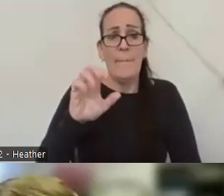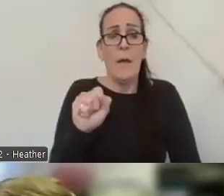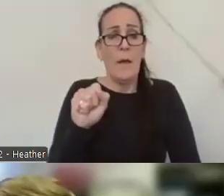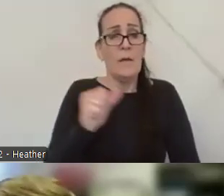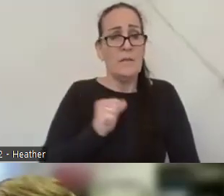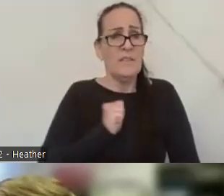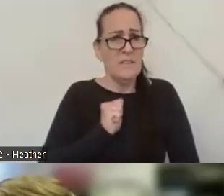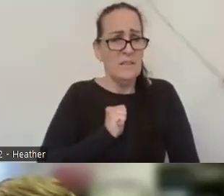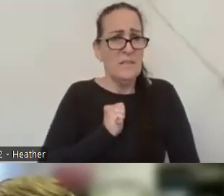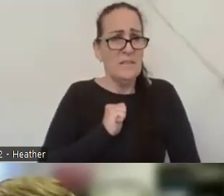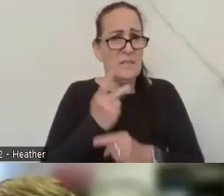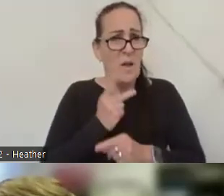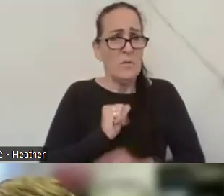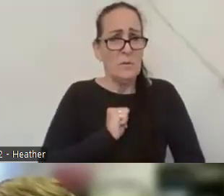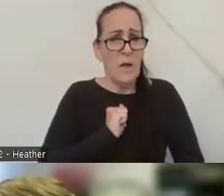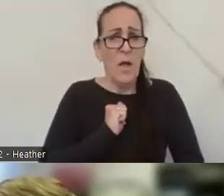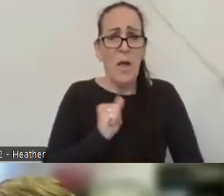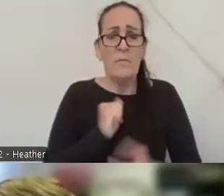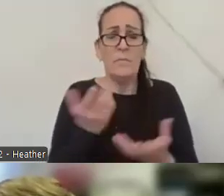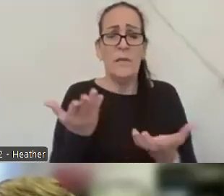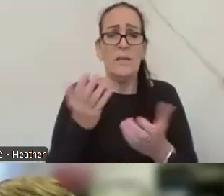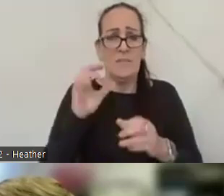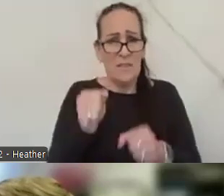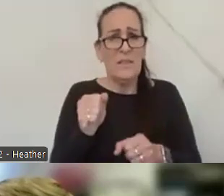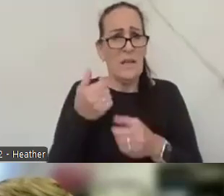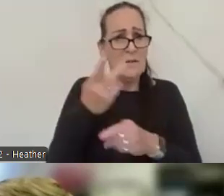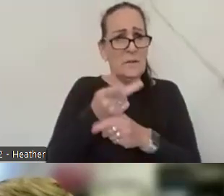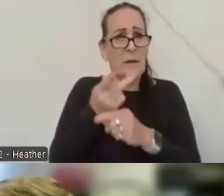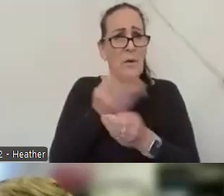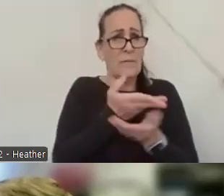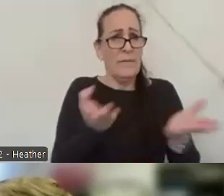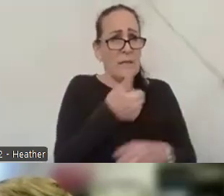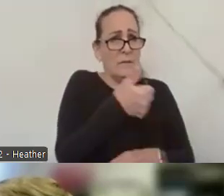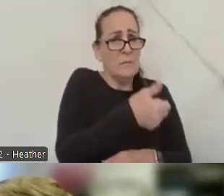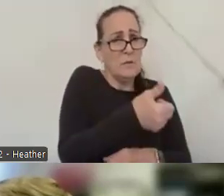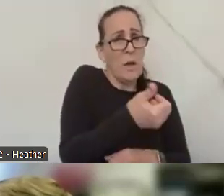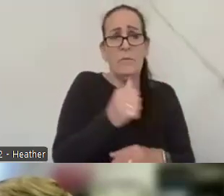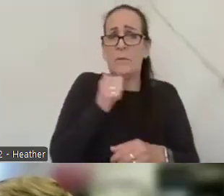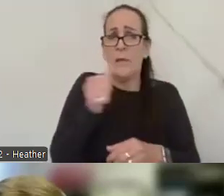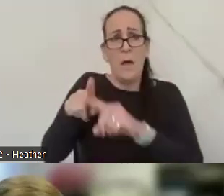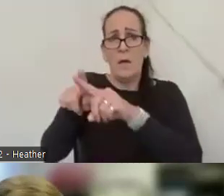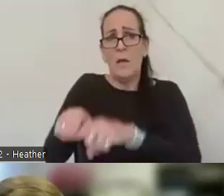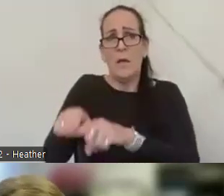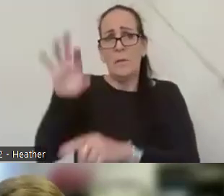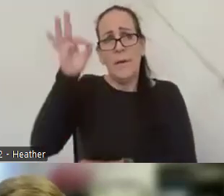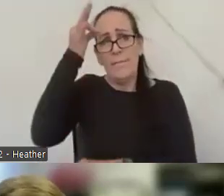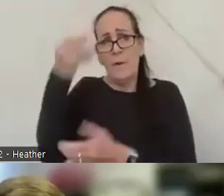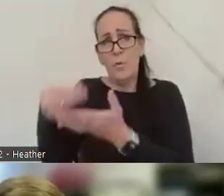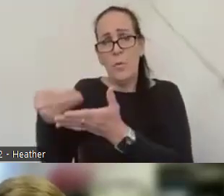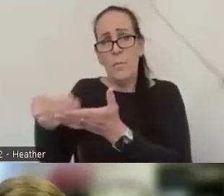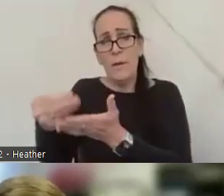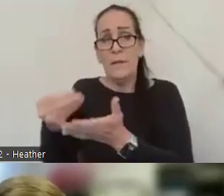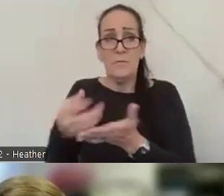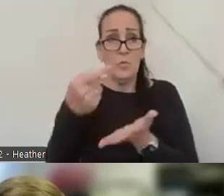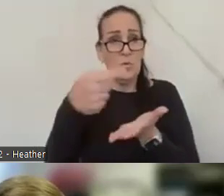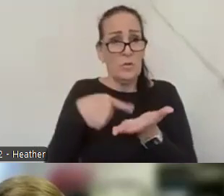bit, and then less reliant on federal funds as such. So I'm not sure if you guys, are discussing those strategies now, or